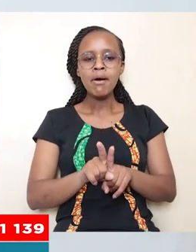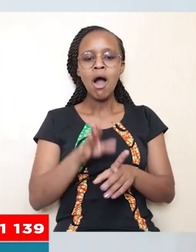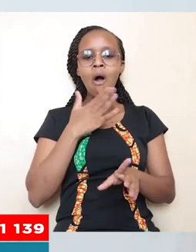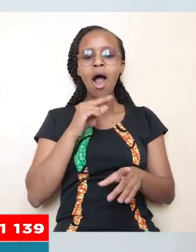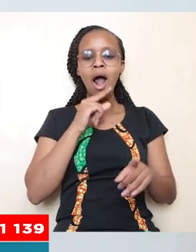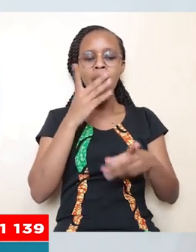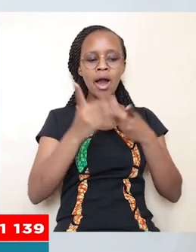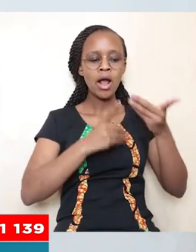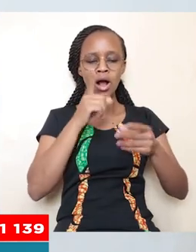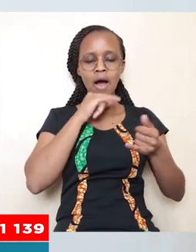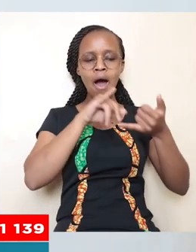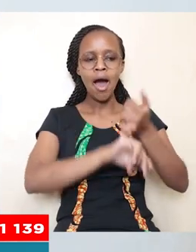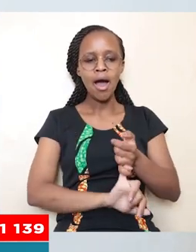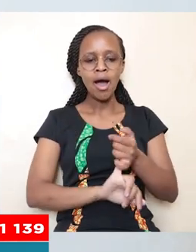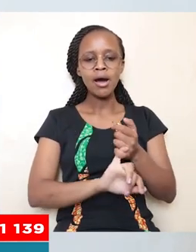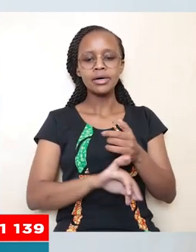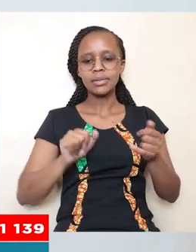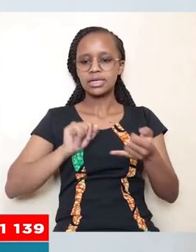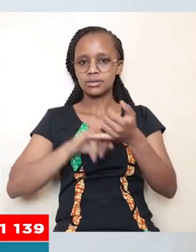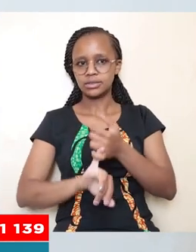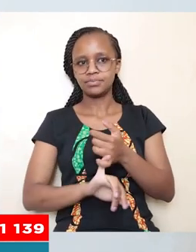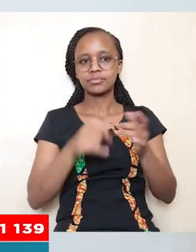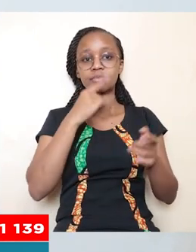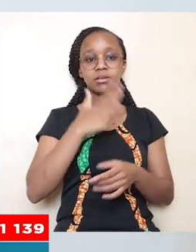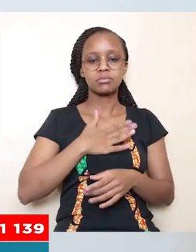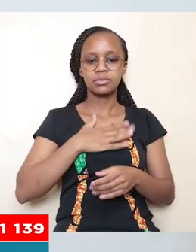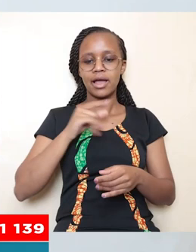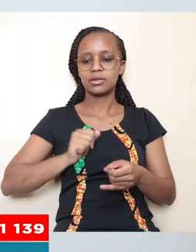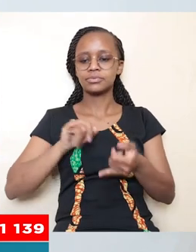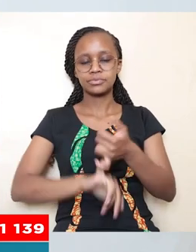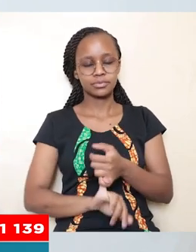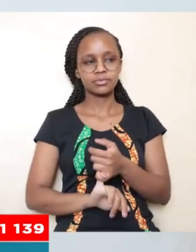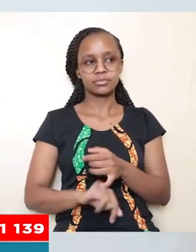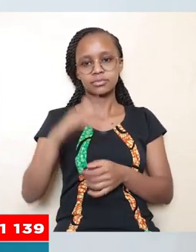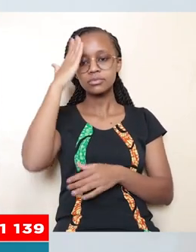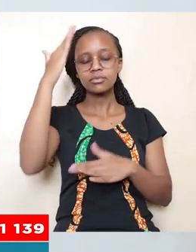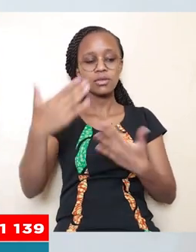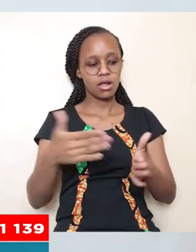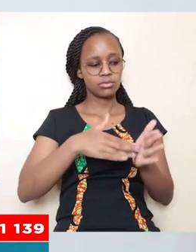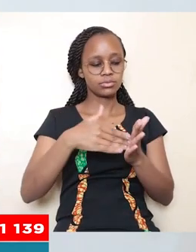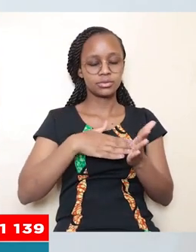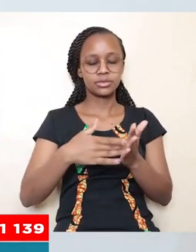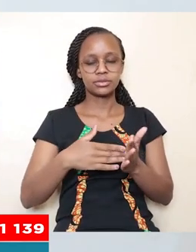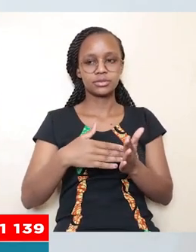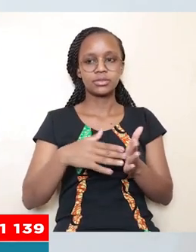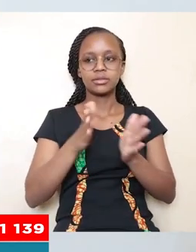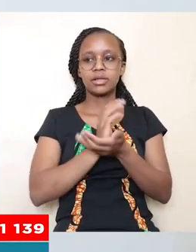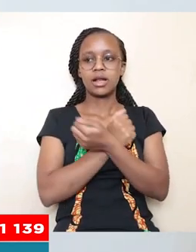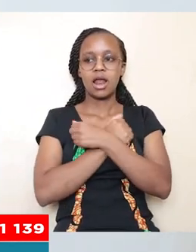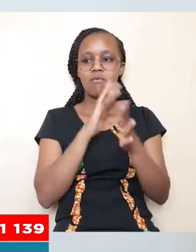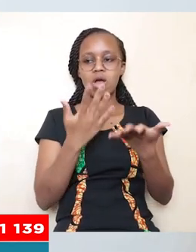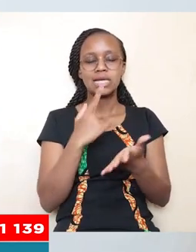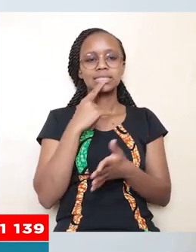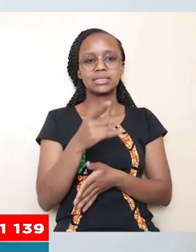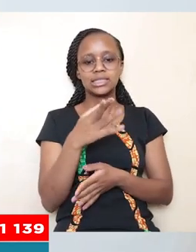to discuss your wife, tell them, that is my wife. I know her weaknesses and I love her the way she